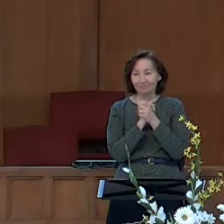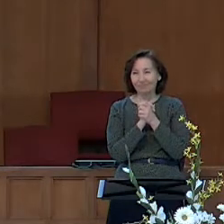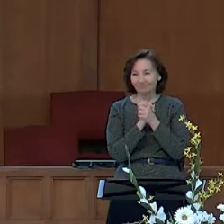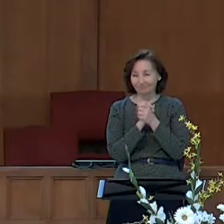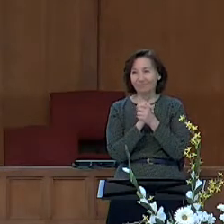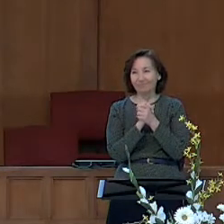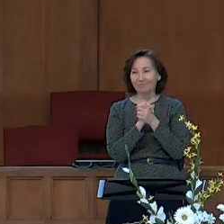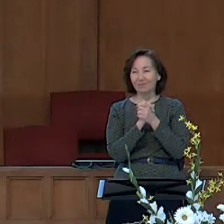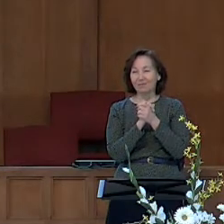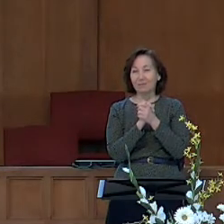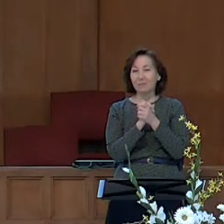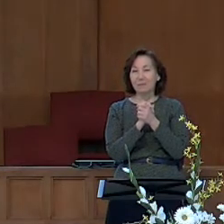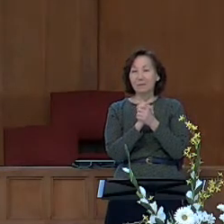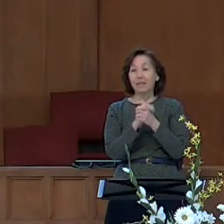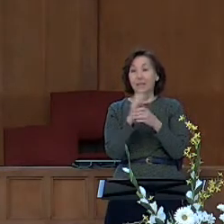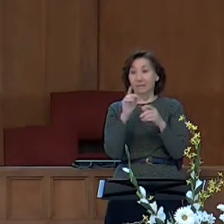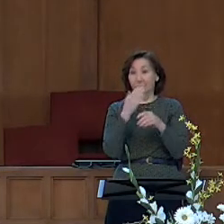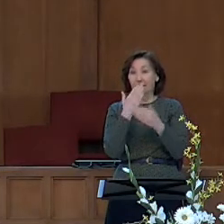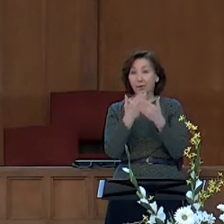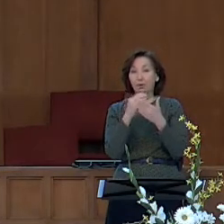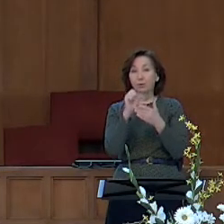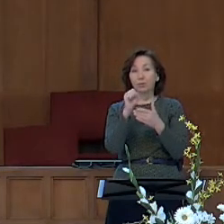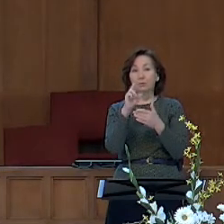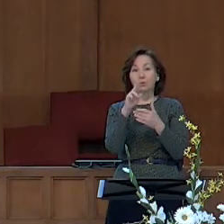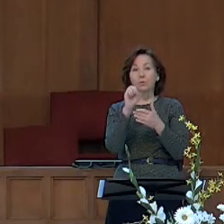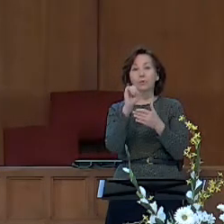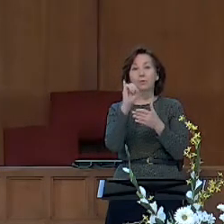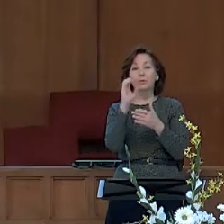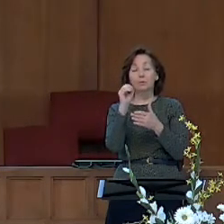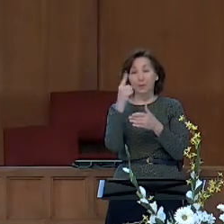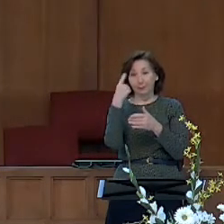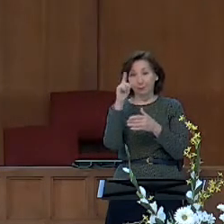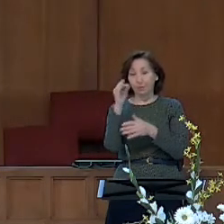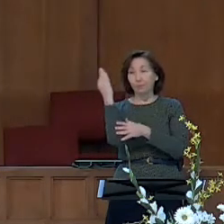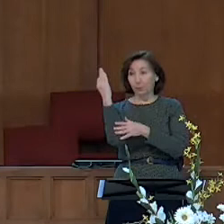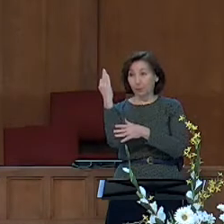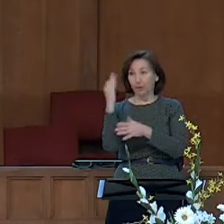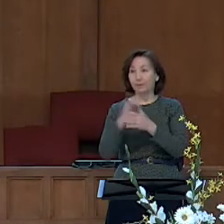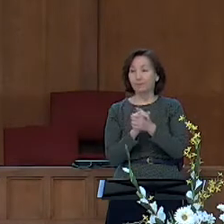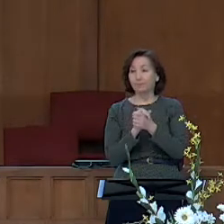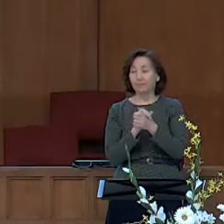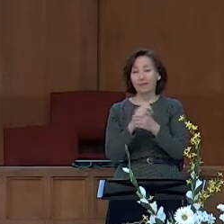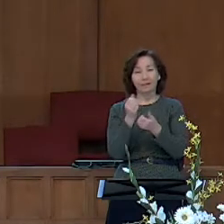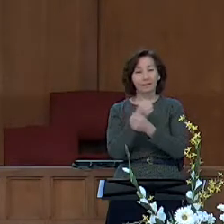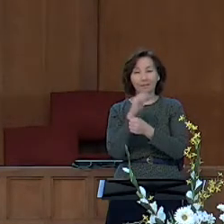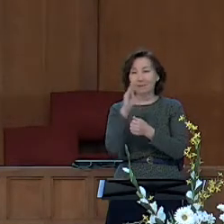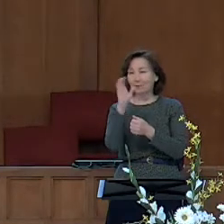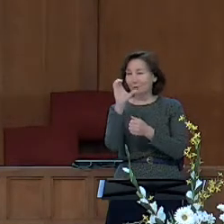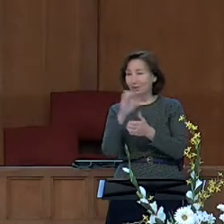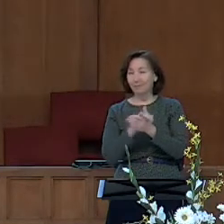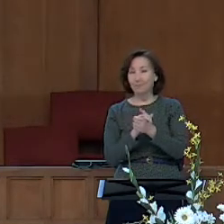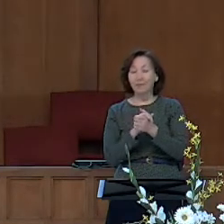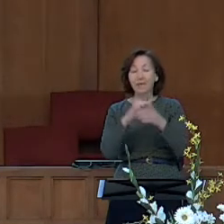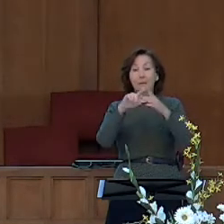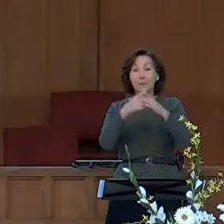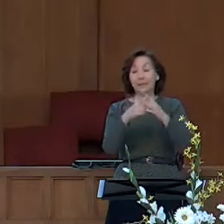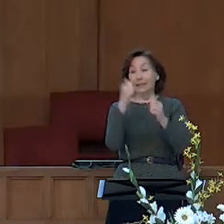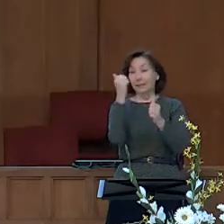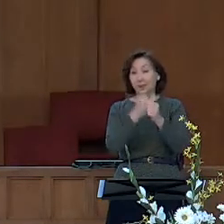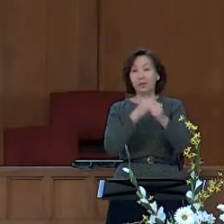Appreciate Susie preaching as well. It's good, just good. Love Bear Creek. At the beginning of each